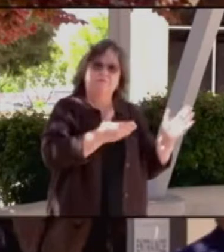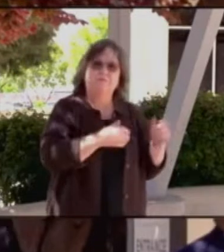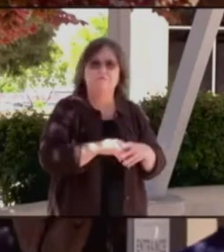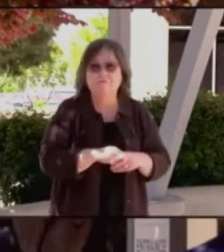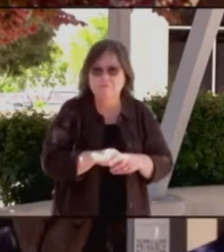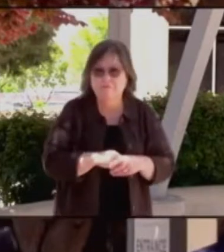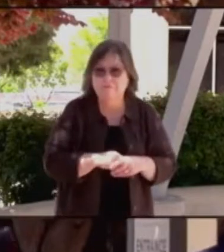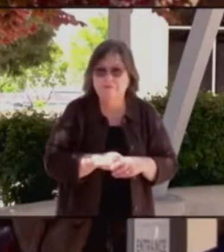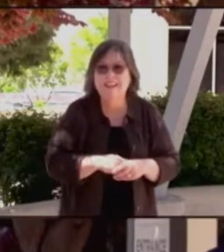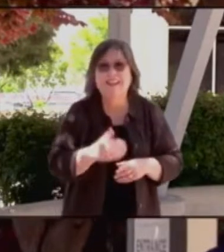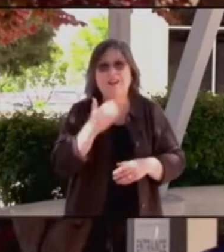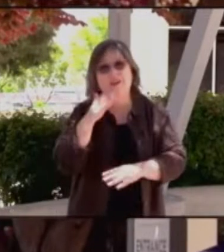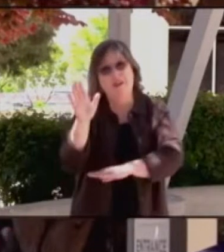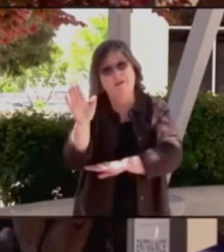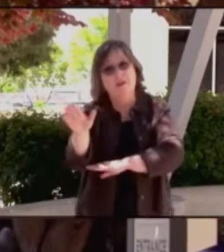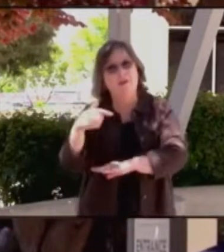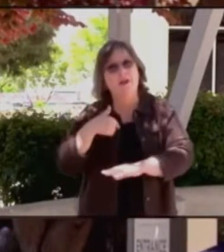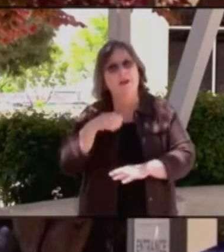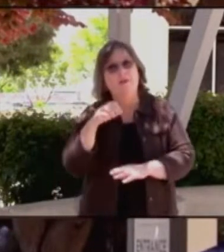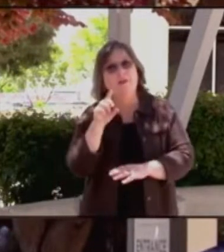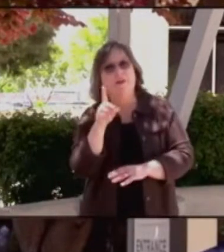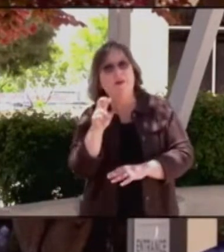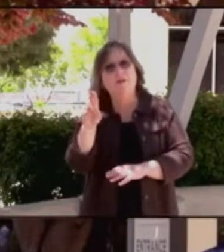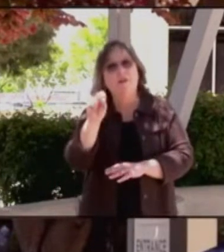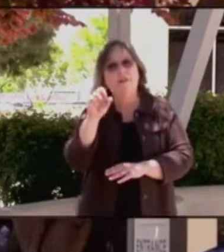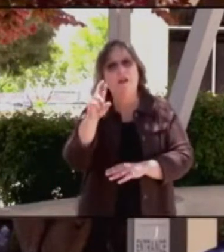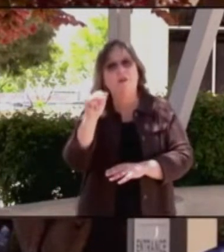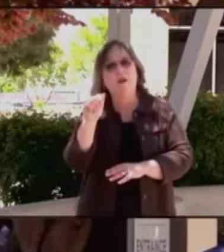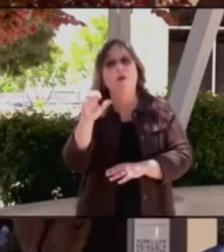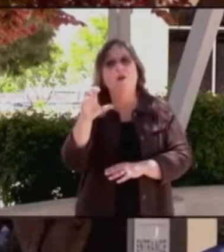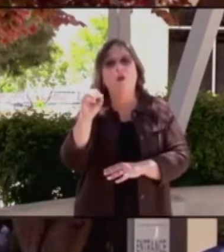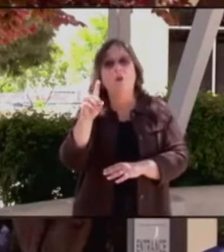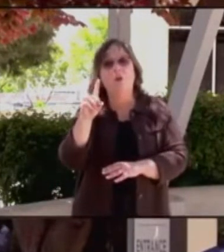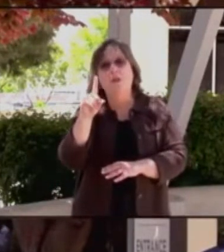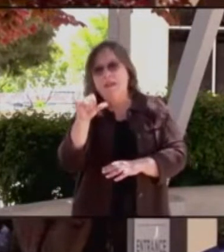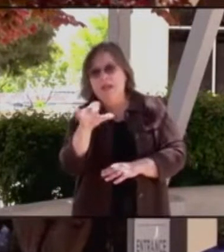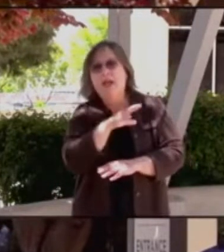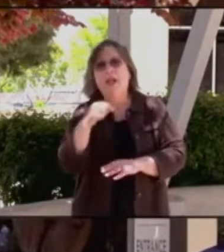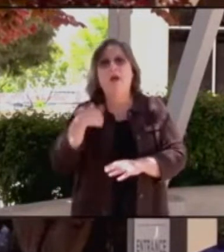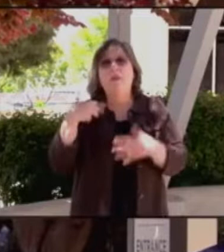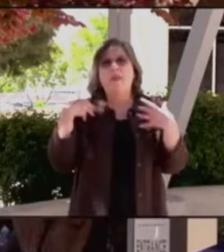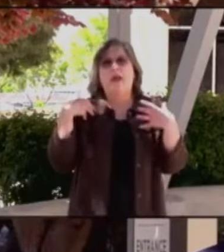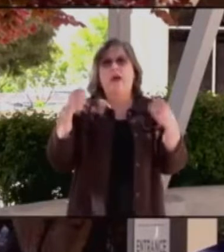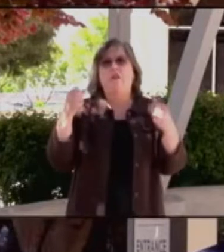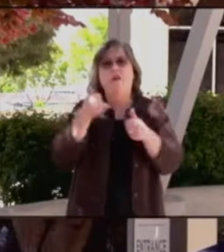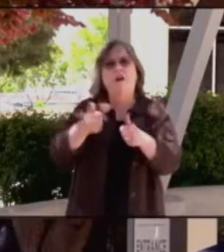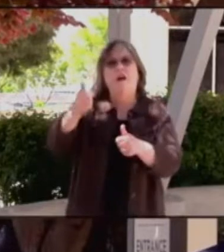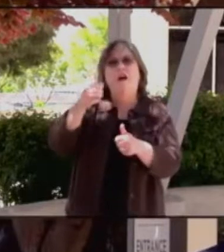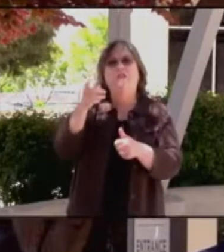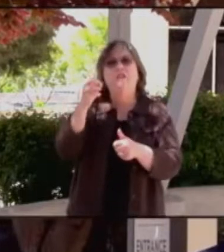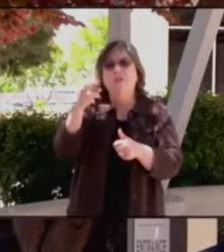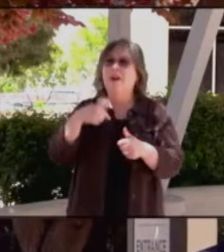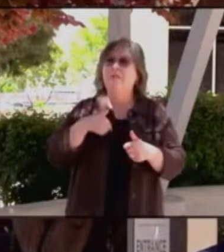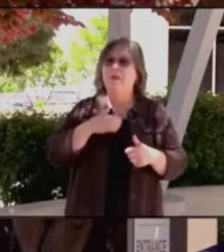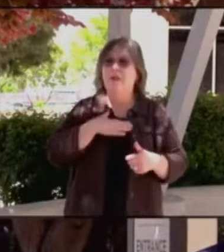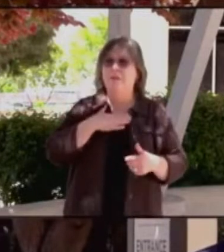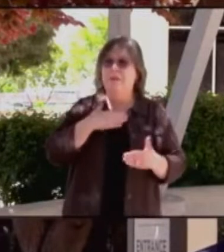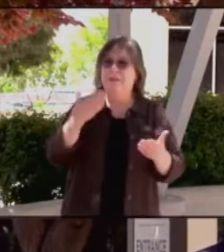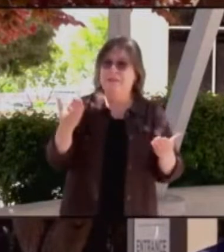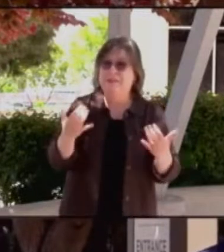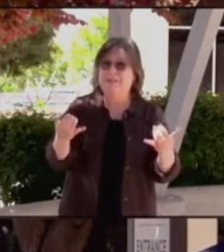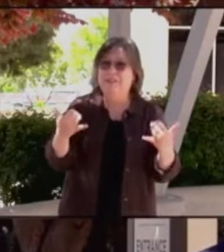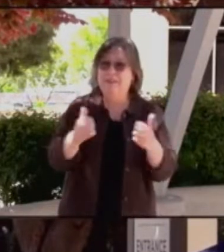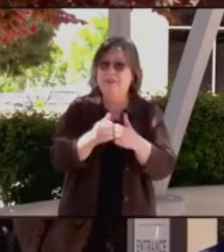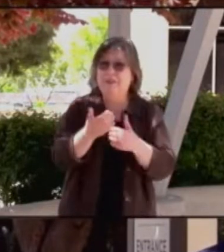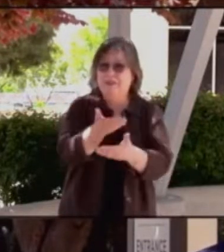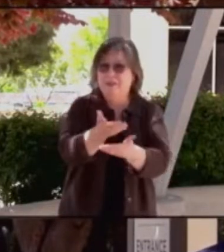Good afternoon. I'm Dr. Sara Cody, health officer. It's good to be with you all today. So today we are